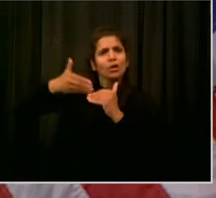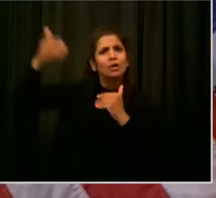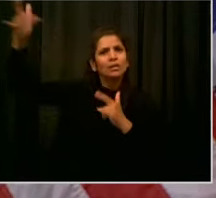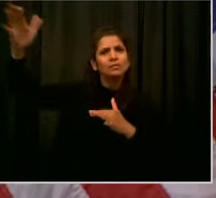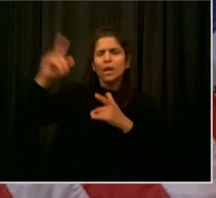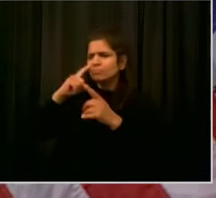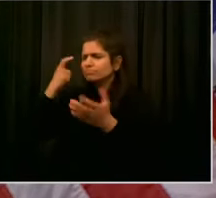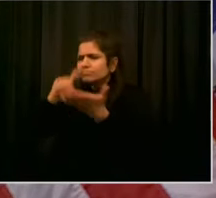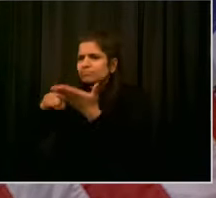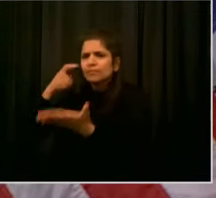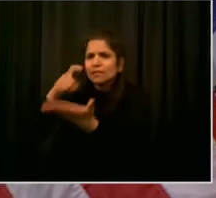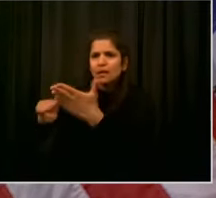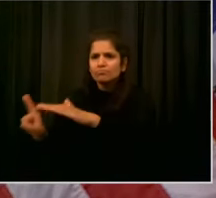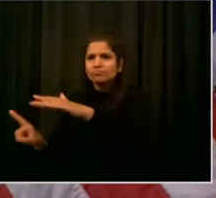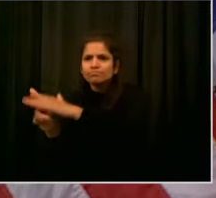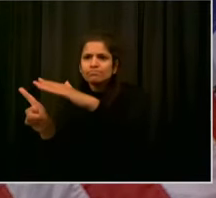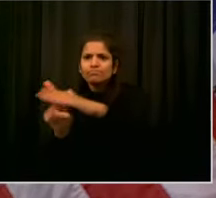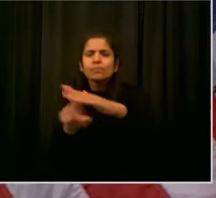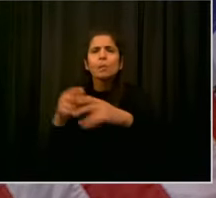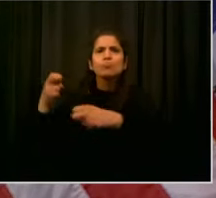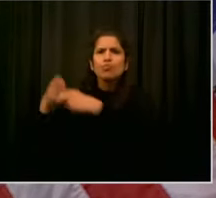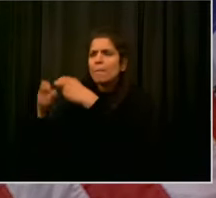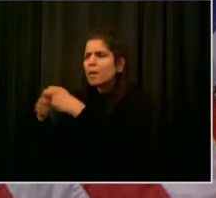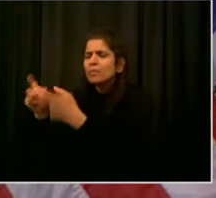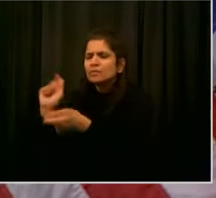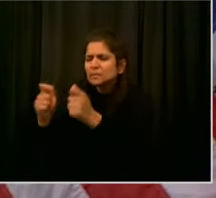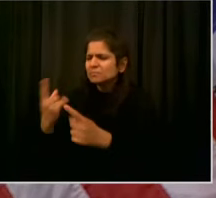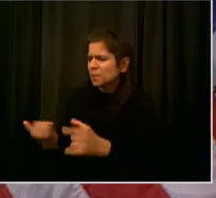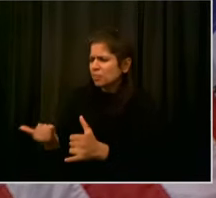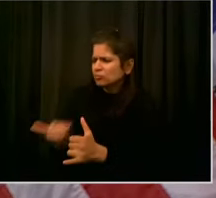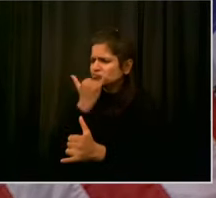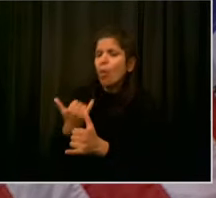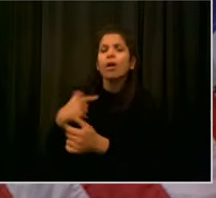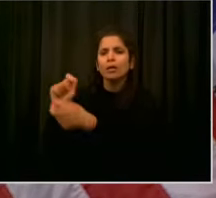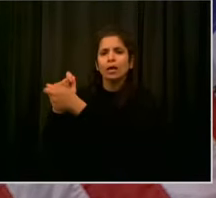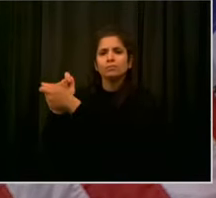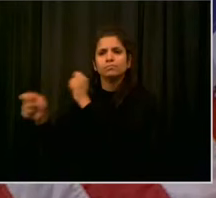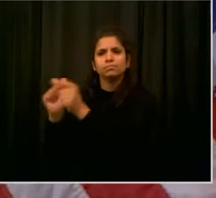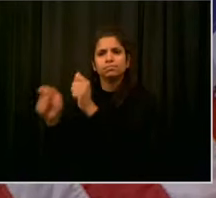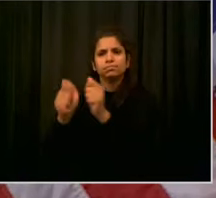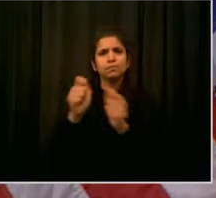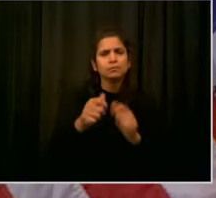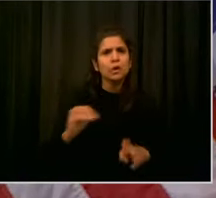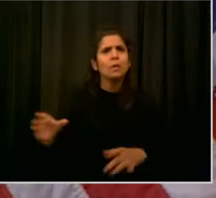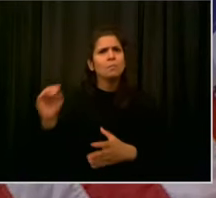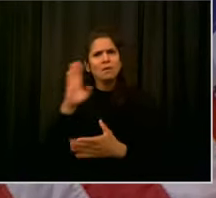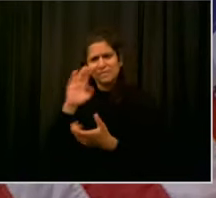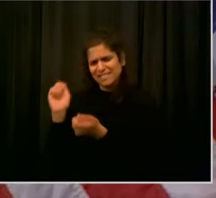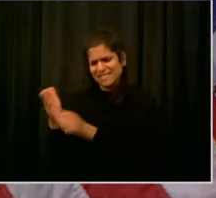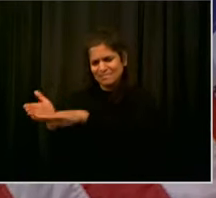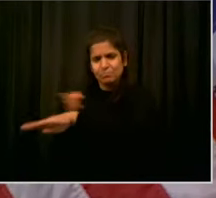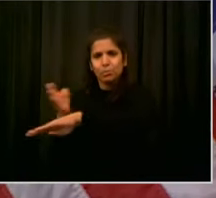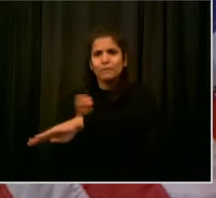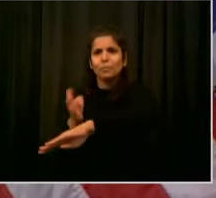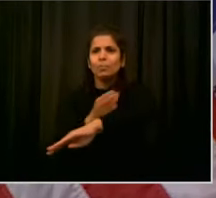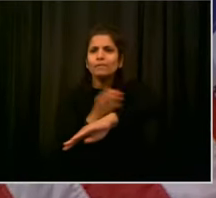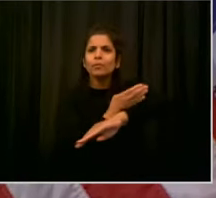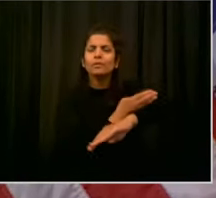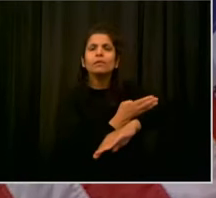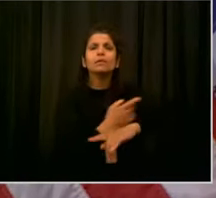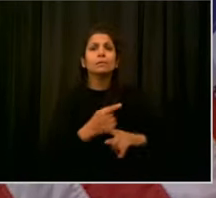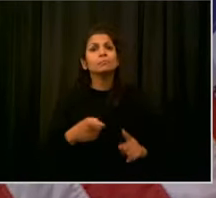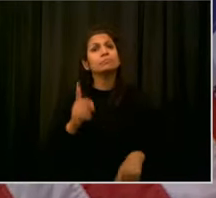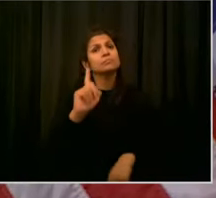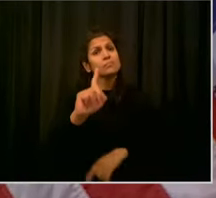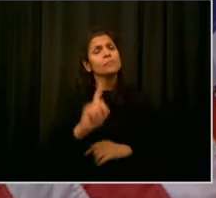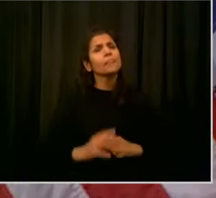any less people who came up from the grassroots and became leaders. And that's something, Dana, I believe in deeply. I've